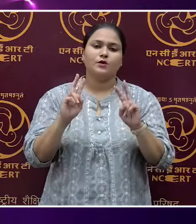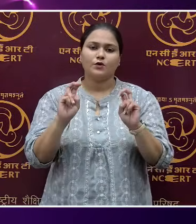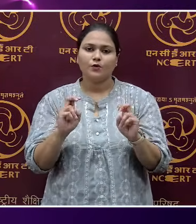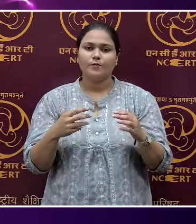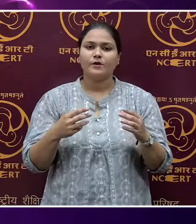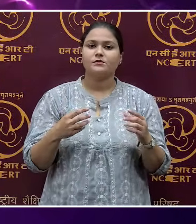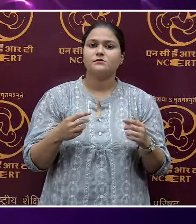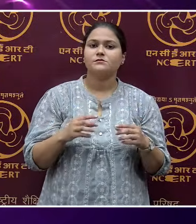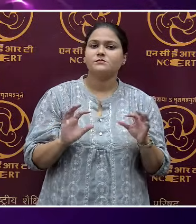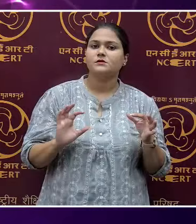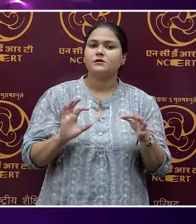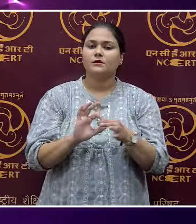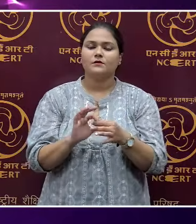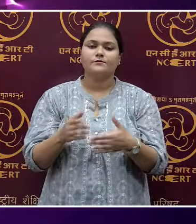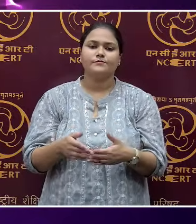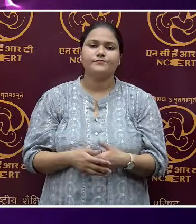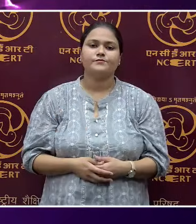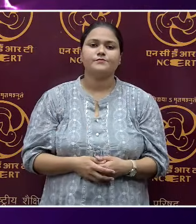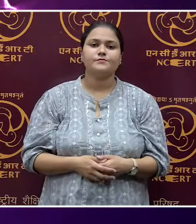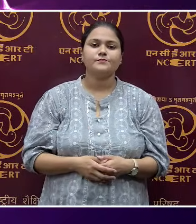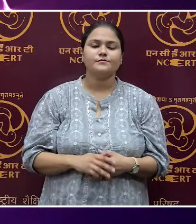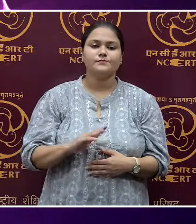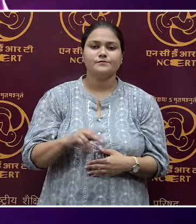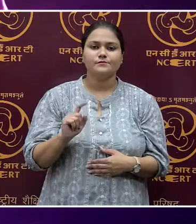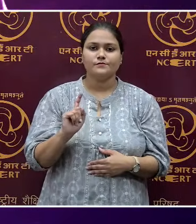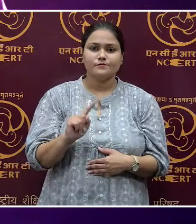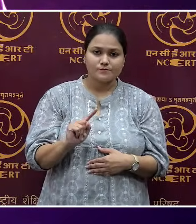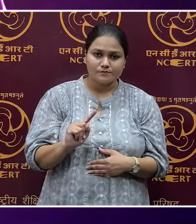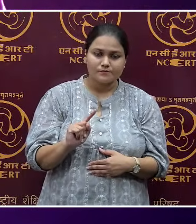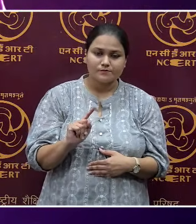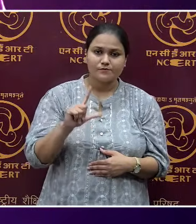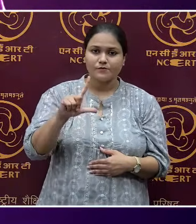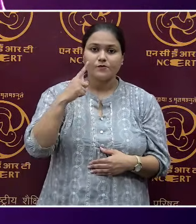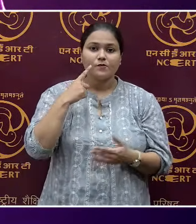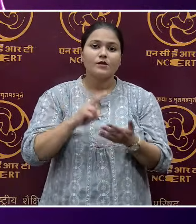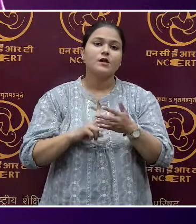even number. So after that, you have to click on this link.